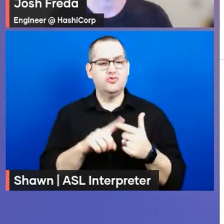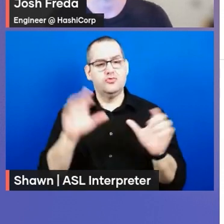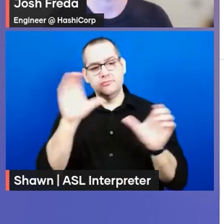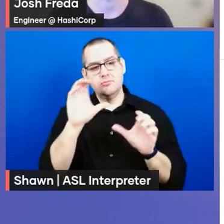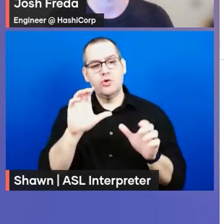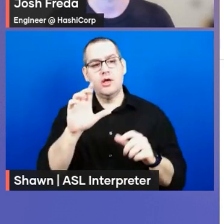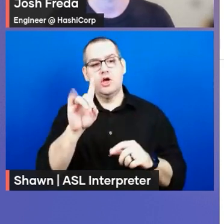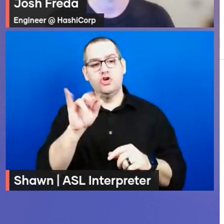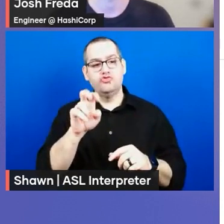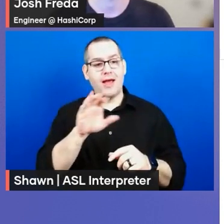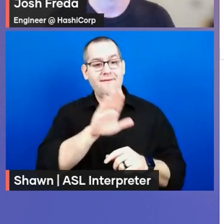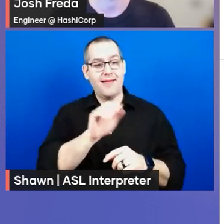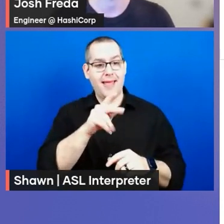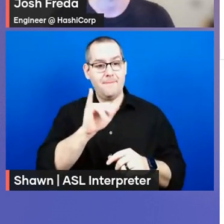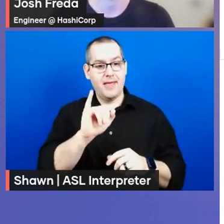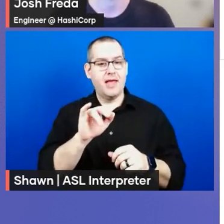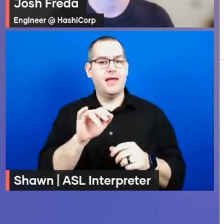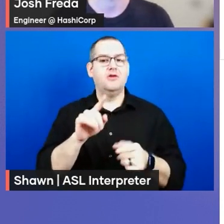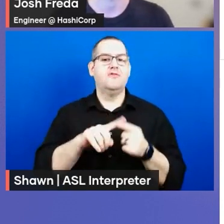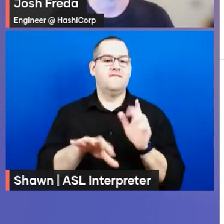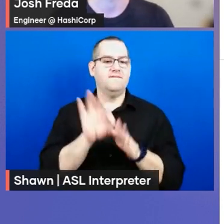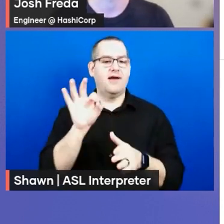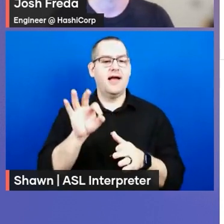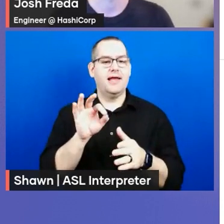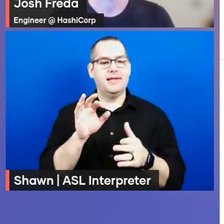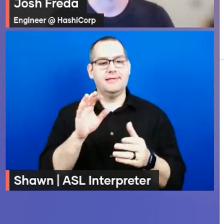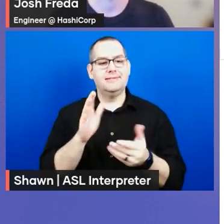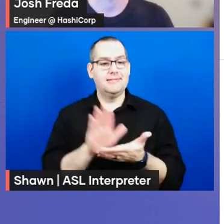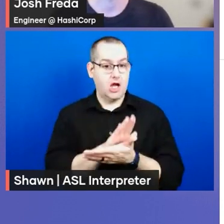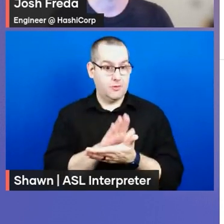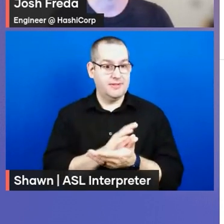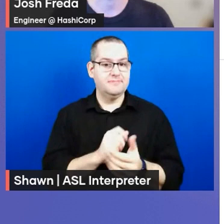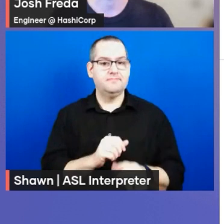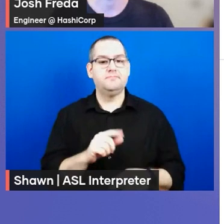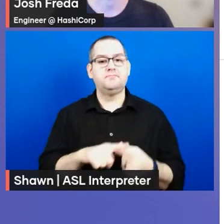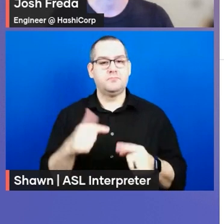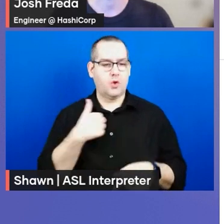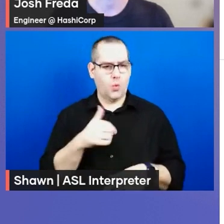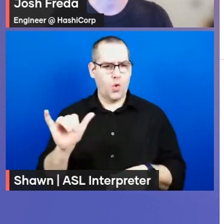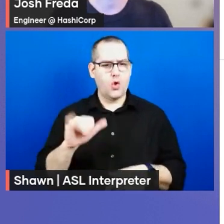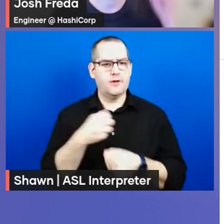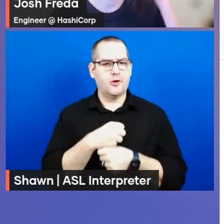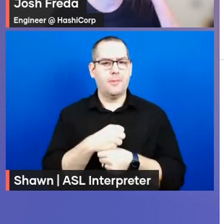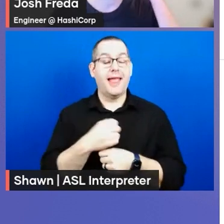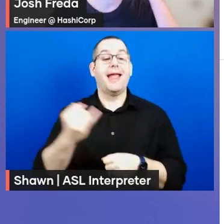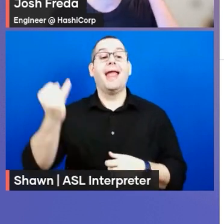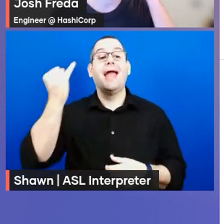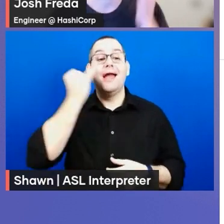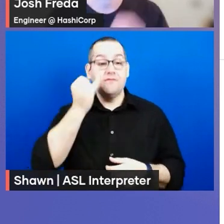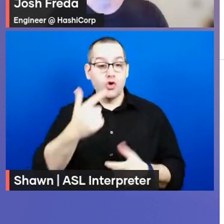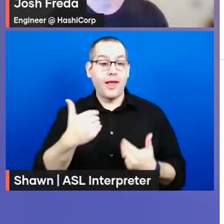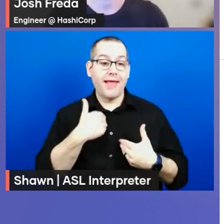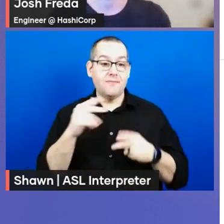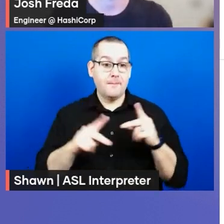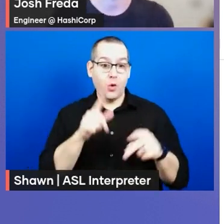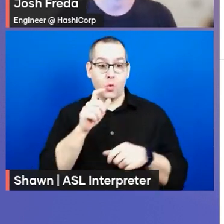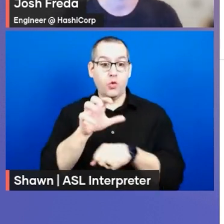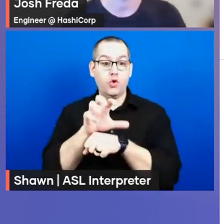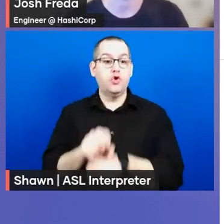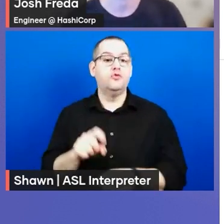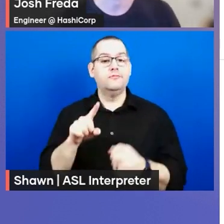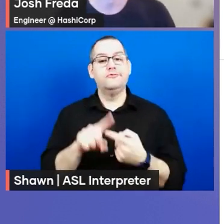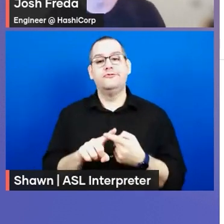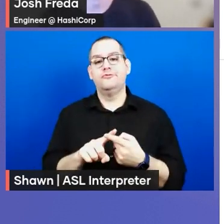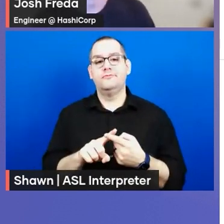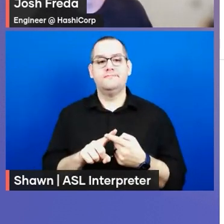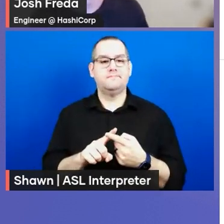Drive's APIs to find updated documents and whatnot. But we do also create, in case you do have folks that are used to like kind of